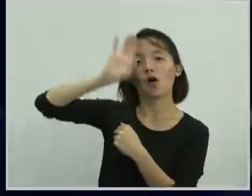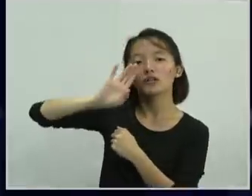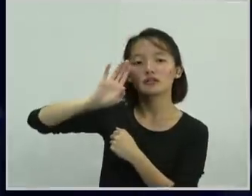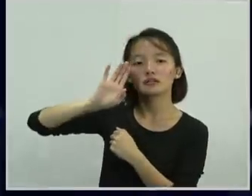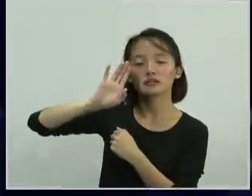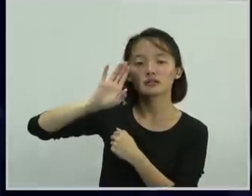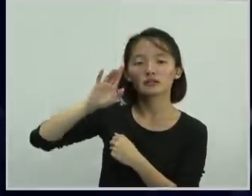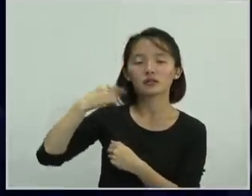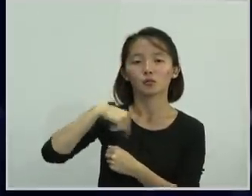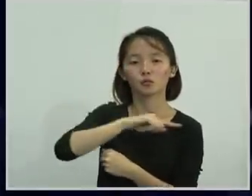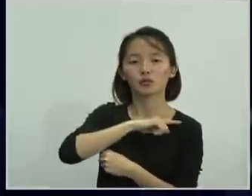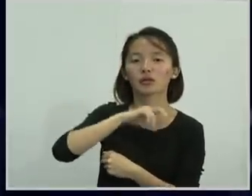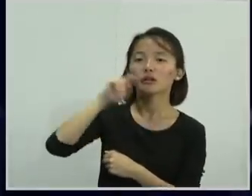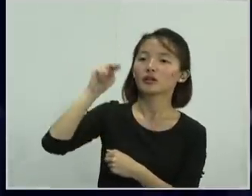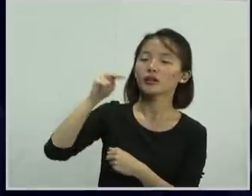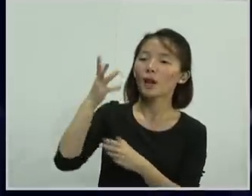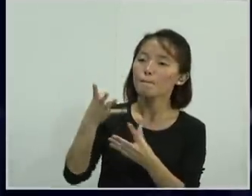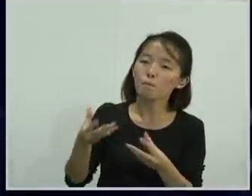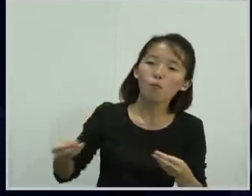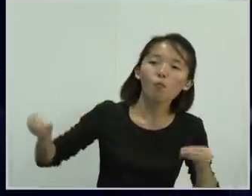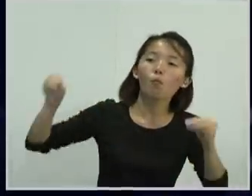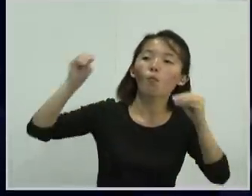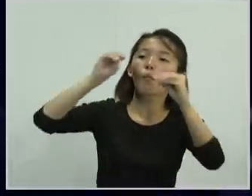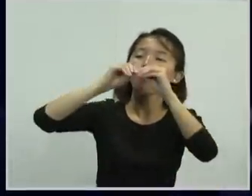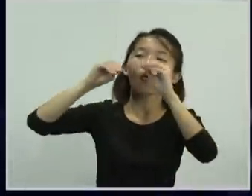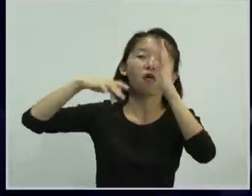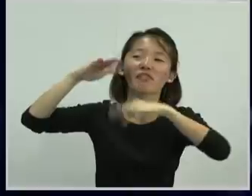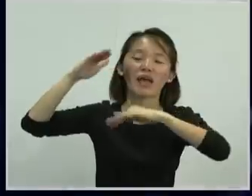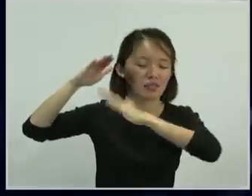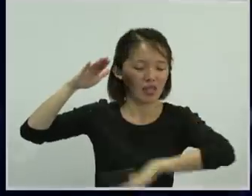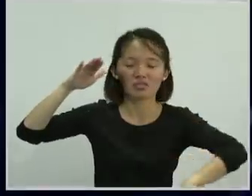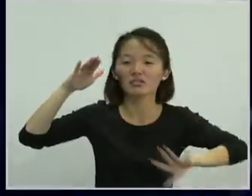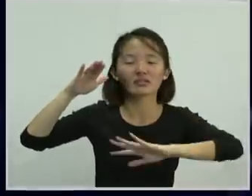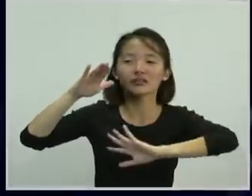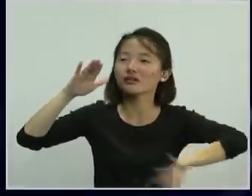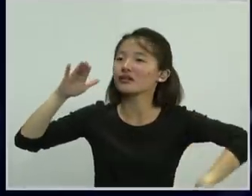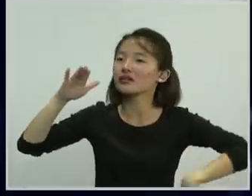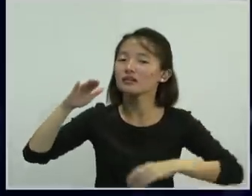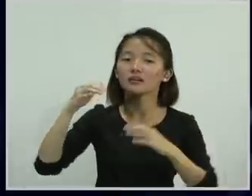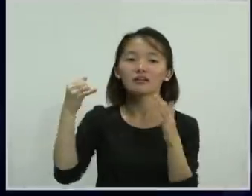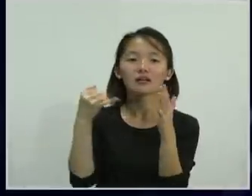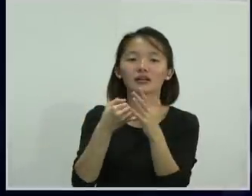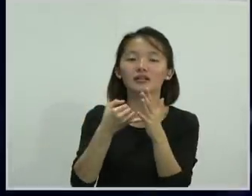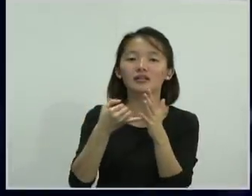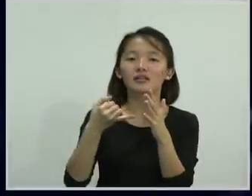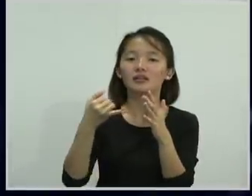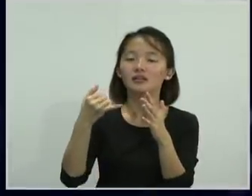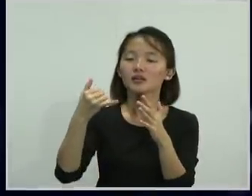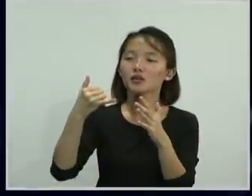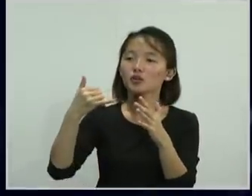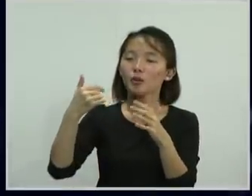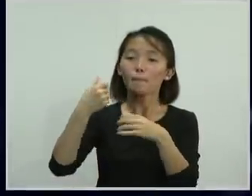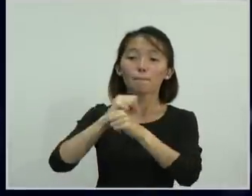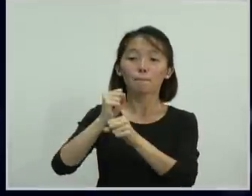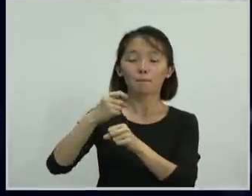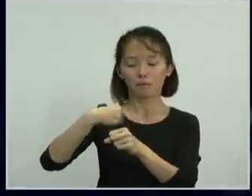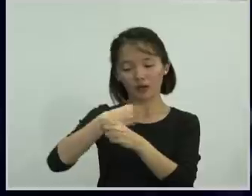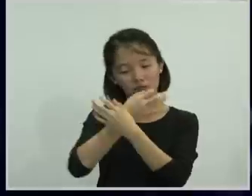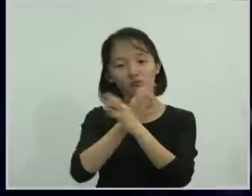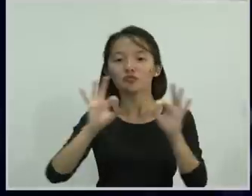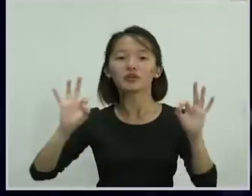need more than anything. It liberates us from all